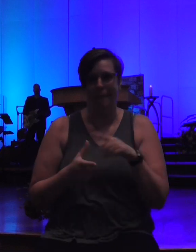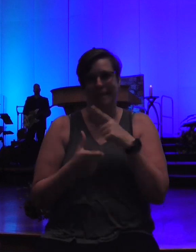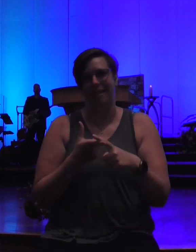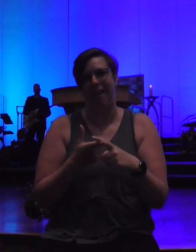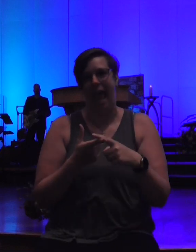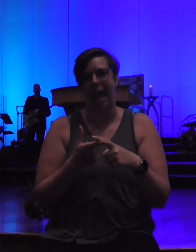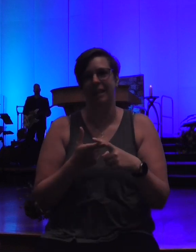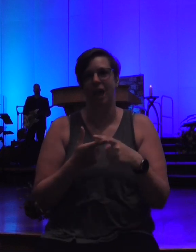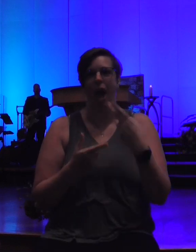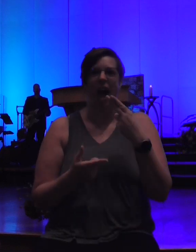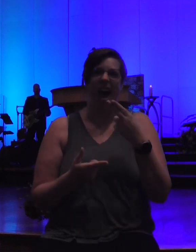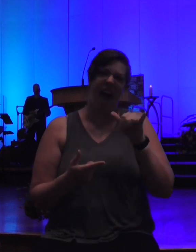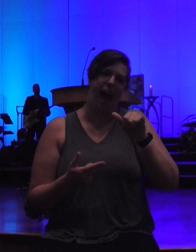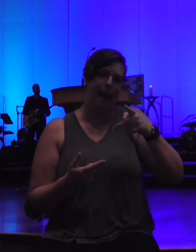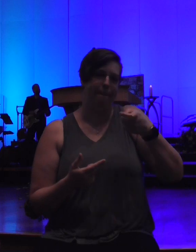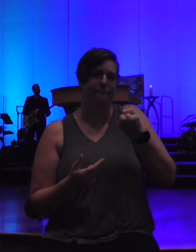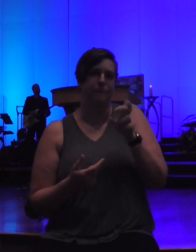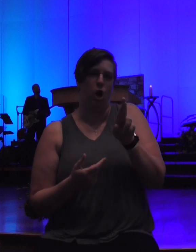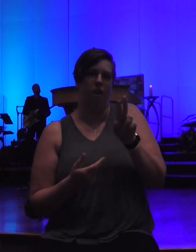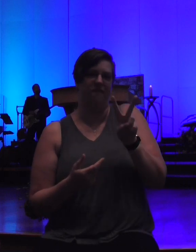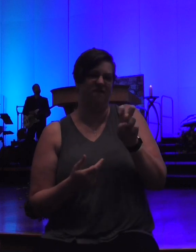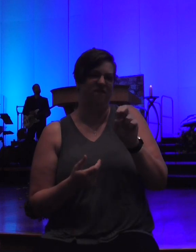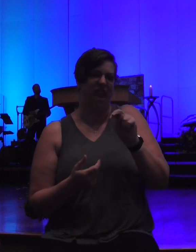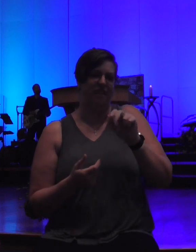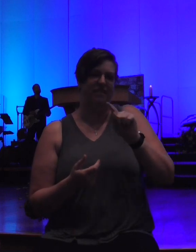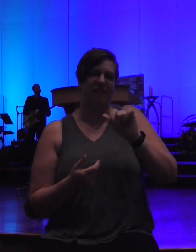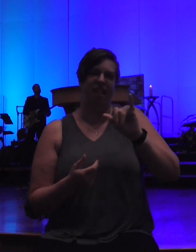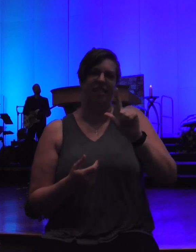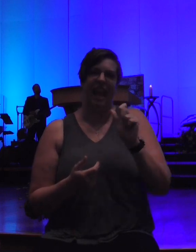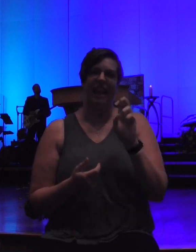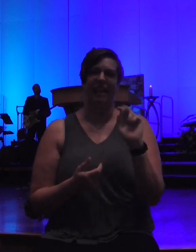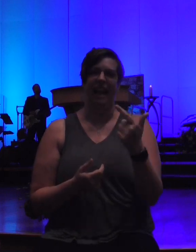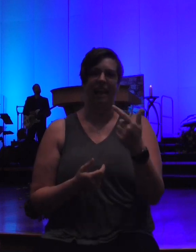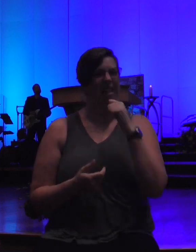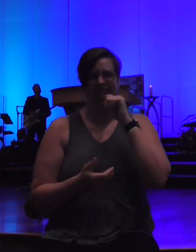like hyperventilating, which doesn't help at all.